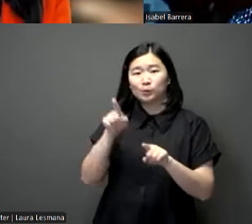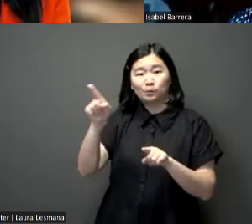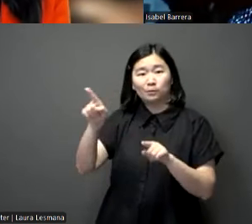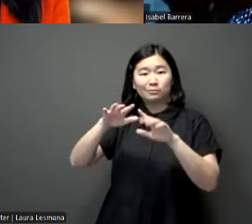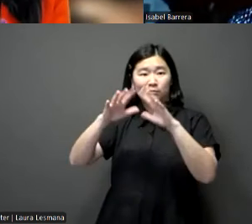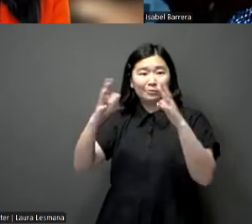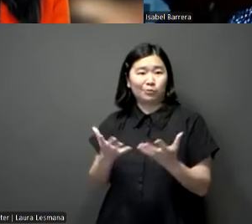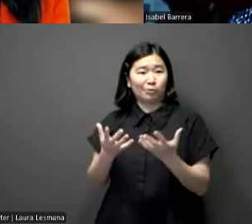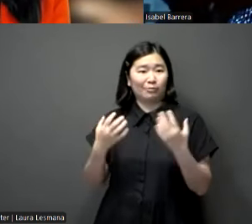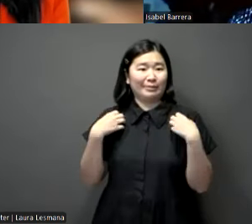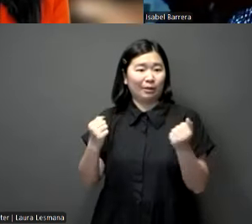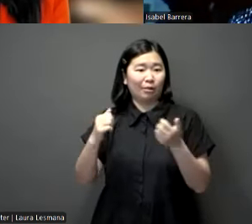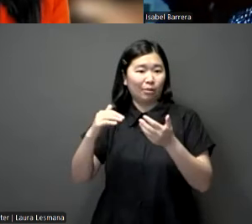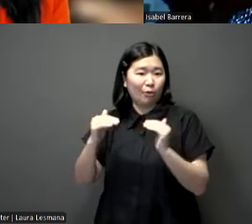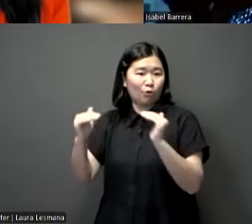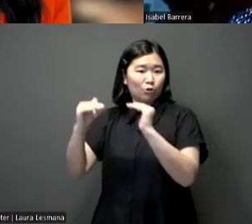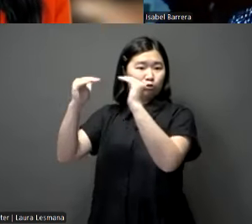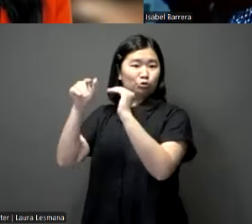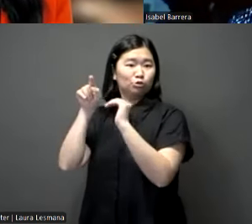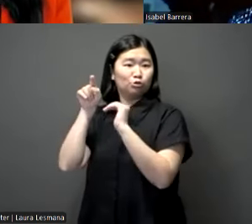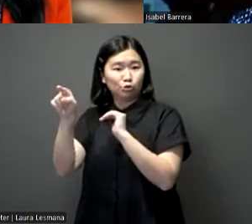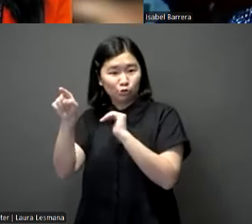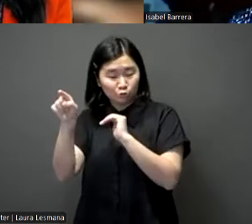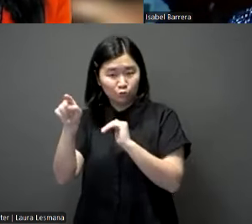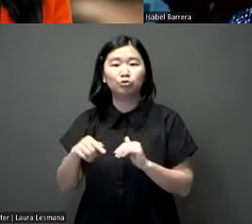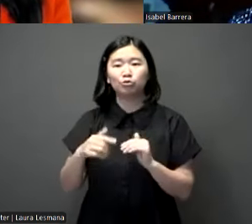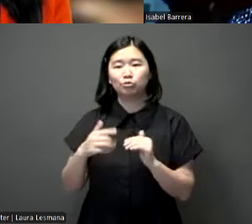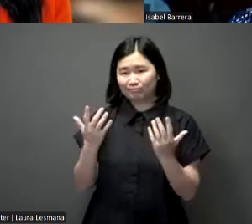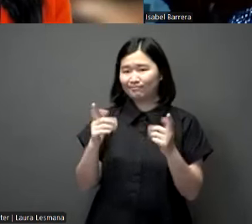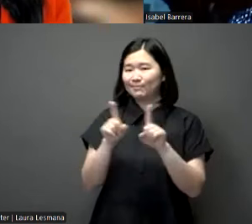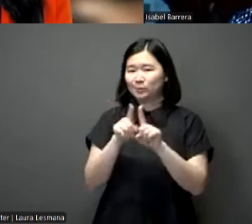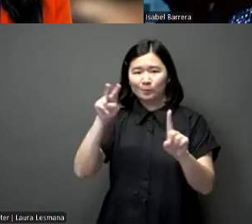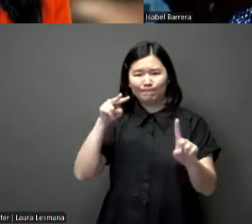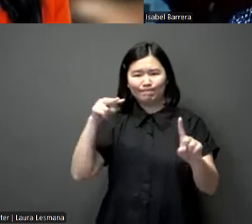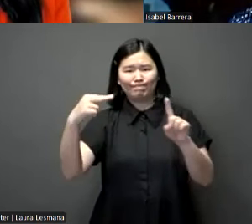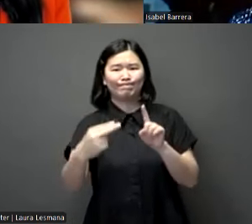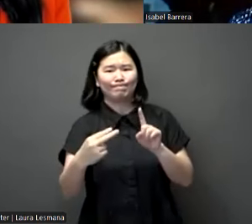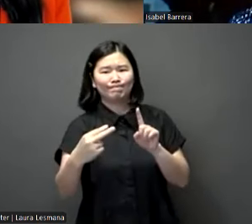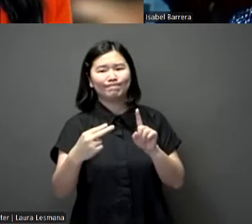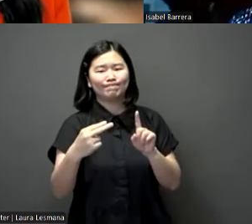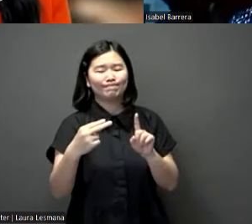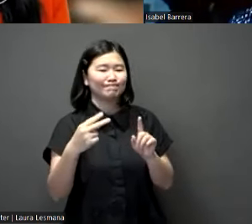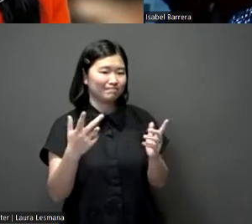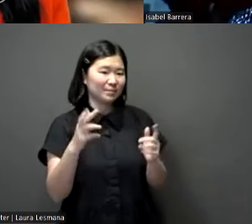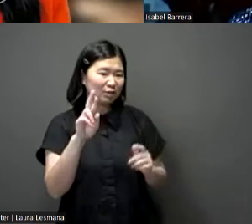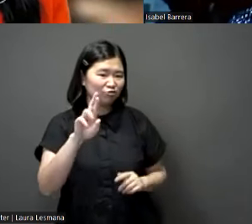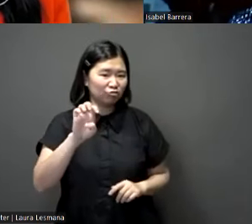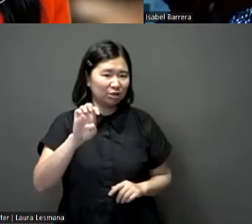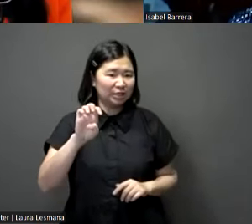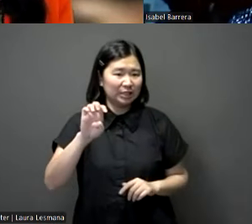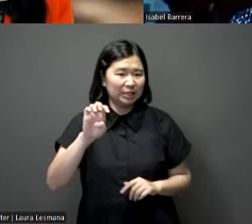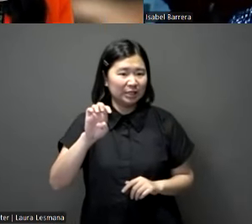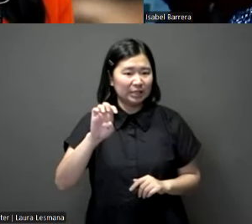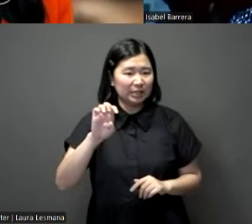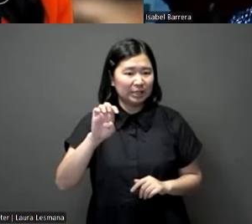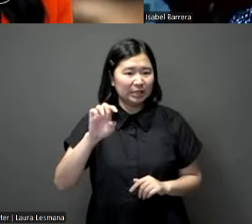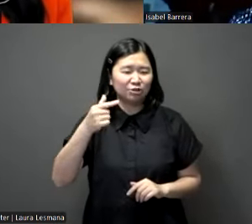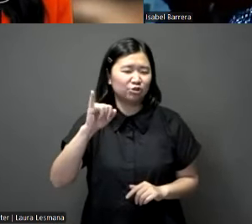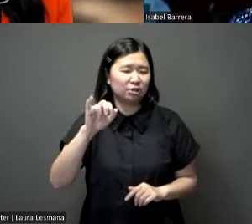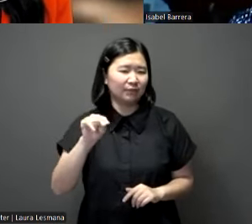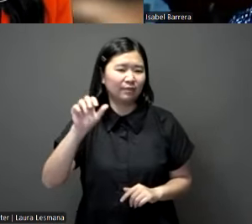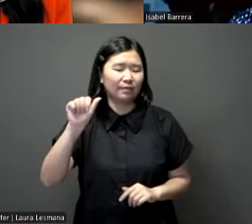what Dr. Marina was saying. Of course, it depends on program perspective, and this is added to